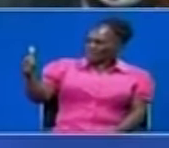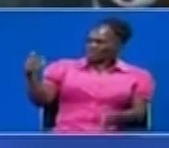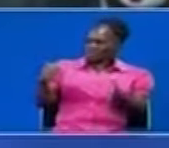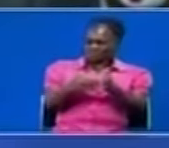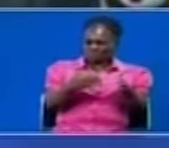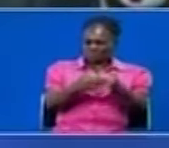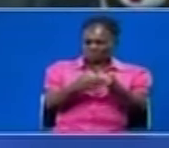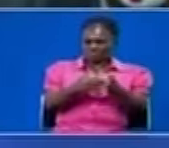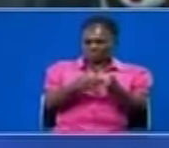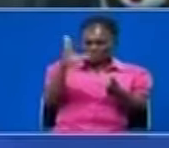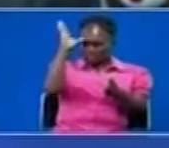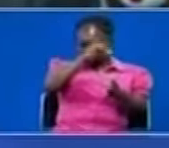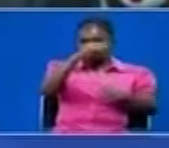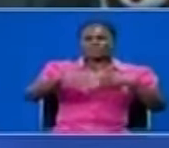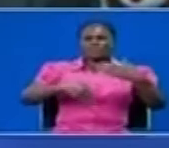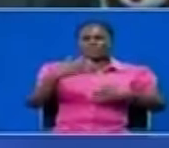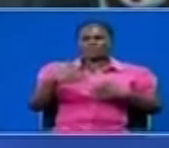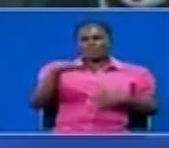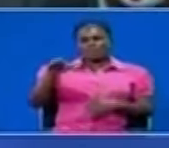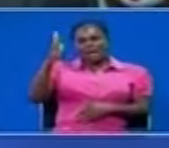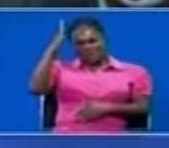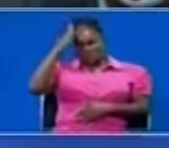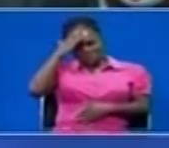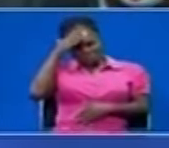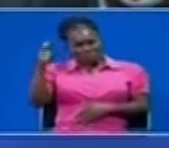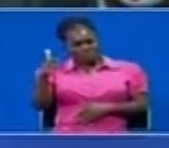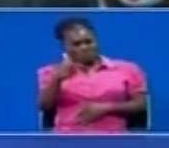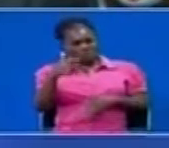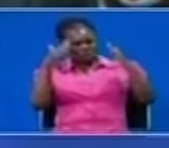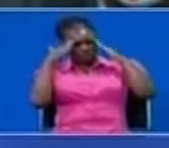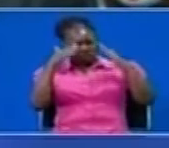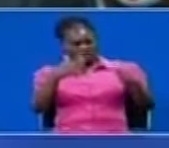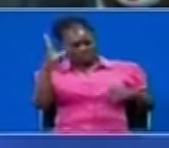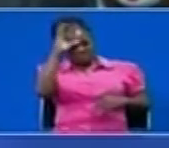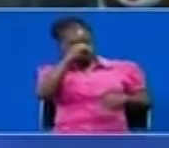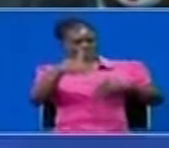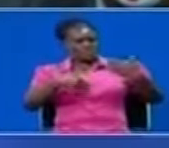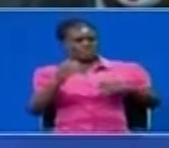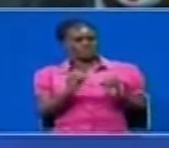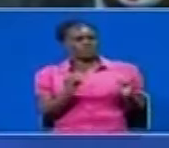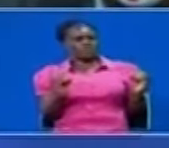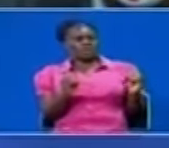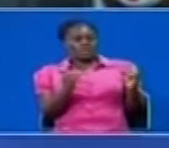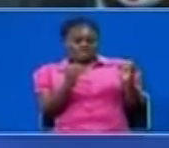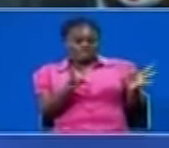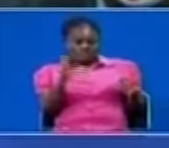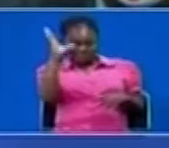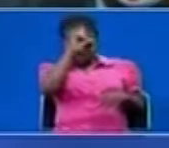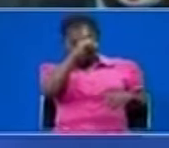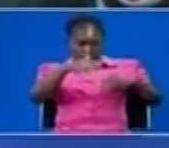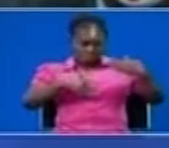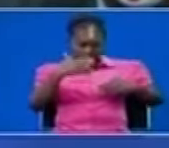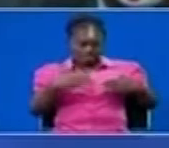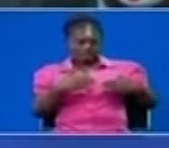to indiscipline. So they know they are keenly watched, so they do not misbehave. And should they misbehave in any